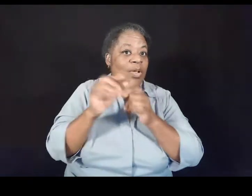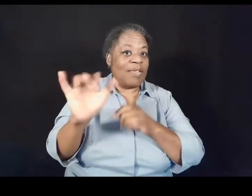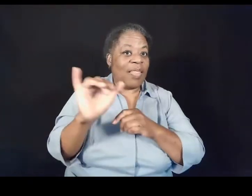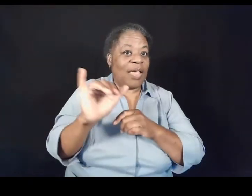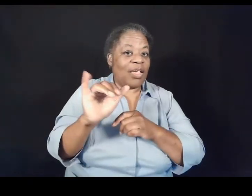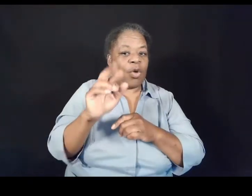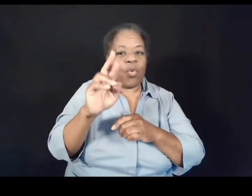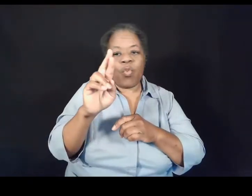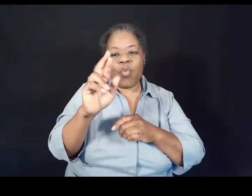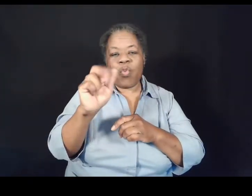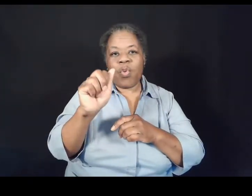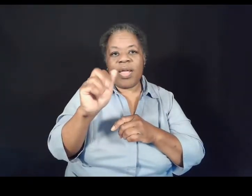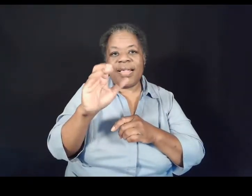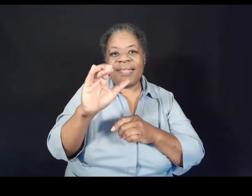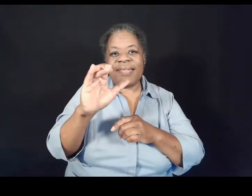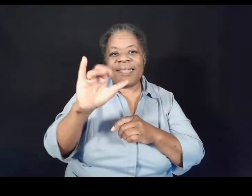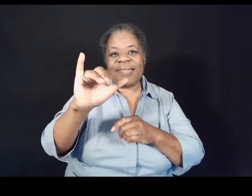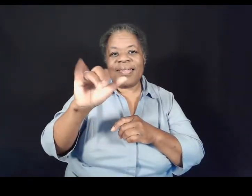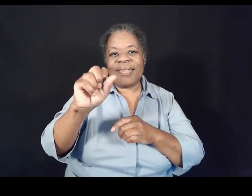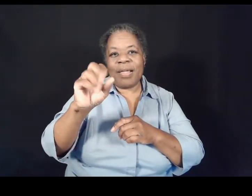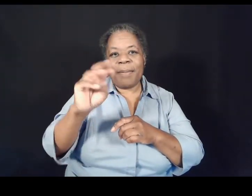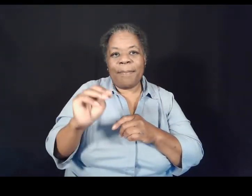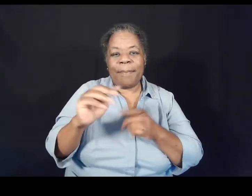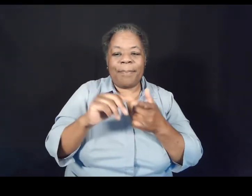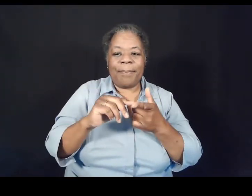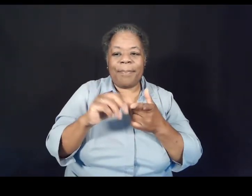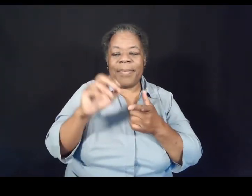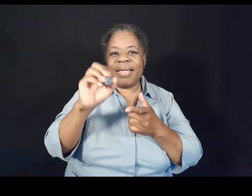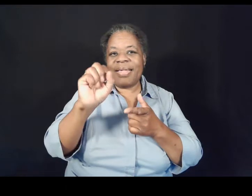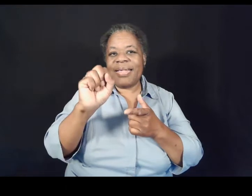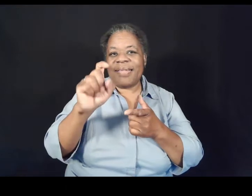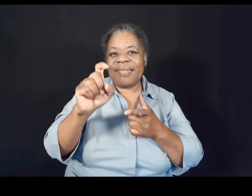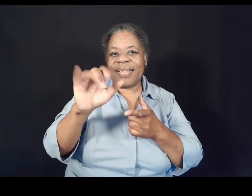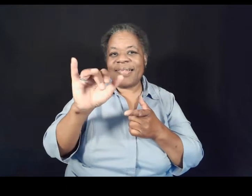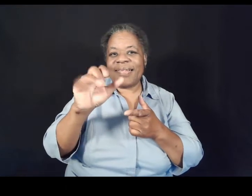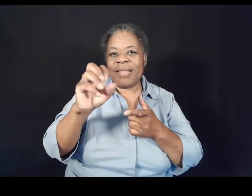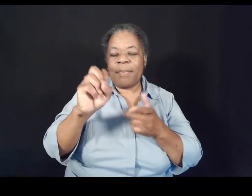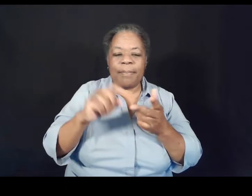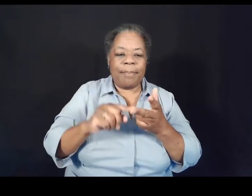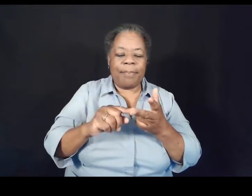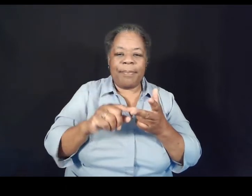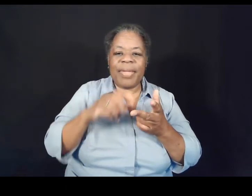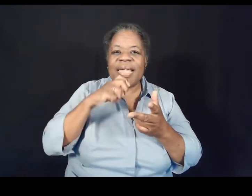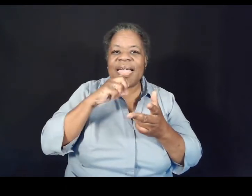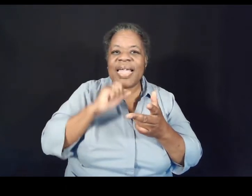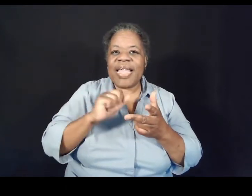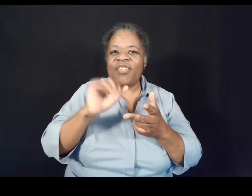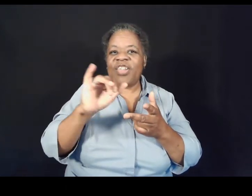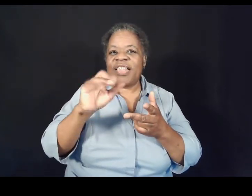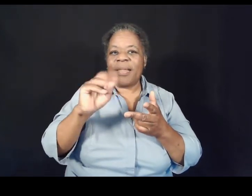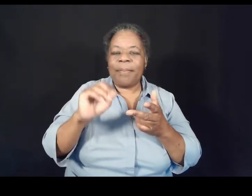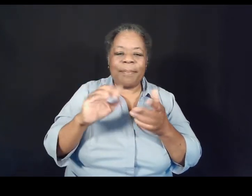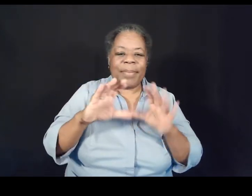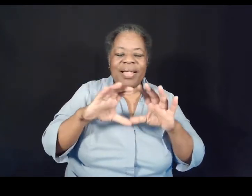racism, or sexism, or ageism, or classism.